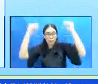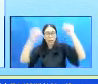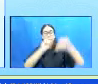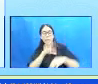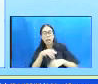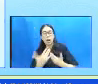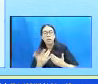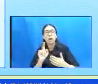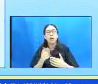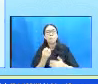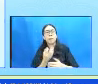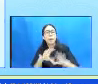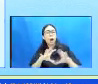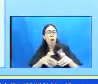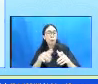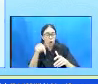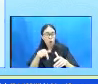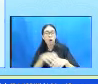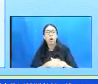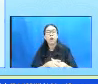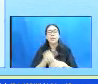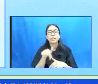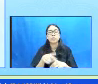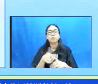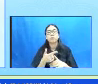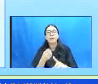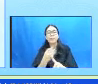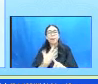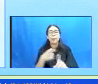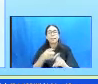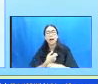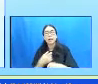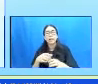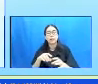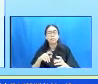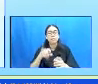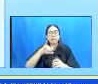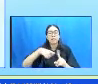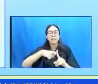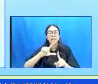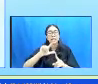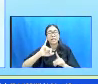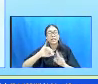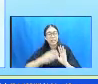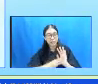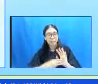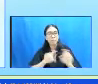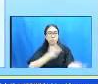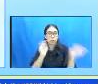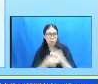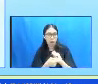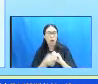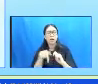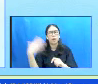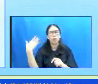change. In addition, we also know that existing social inequalities could be made worse by